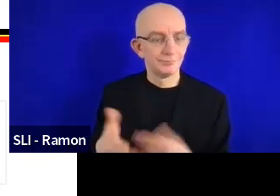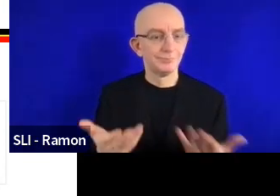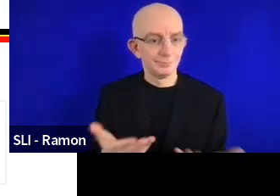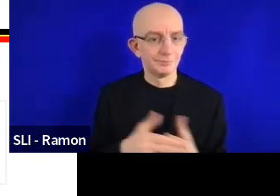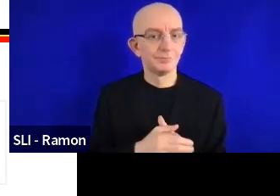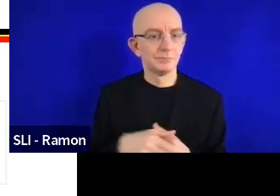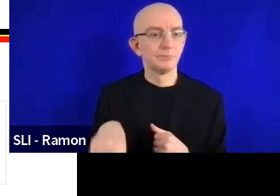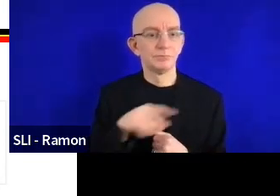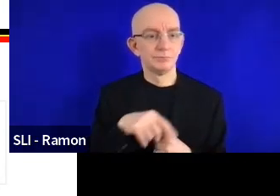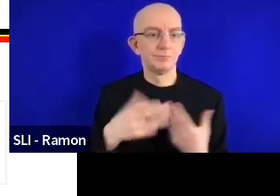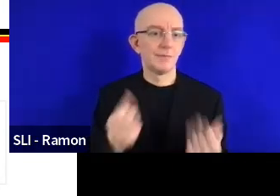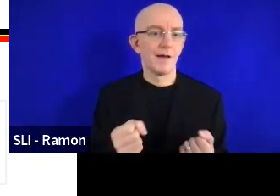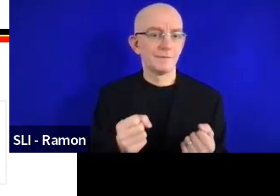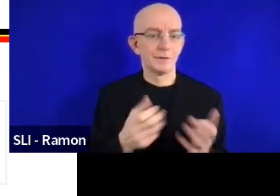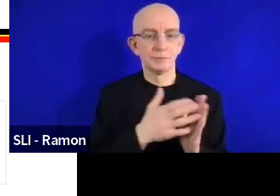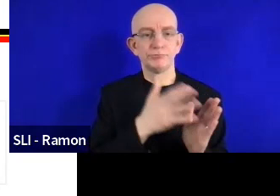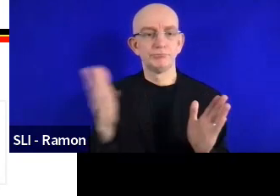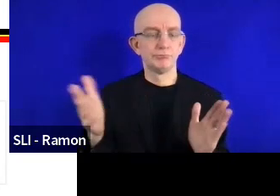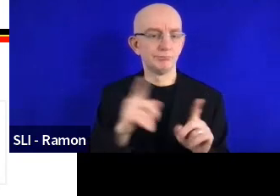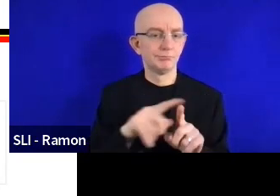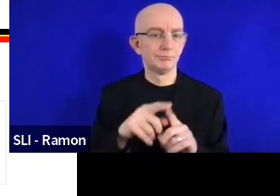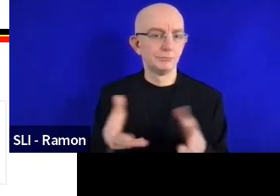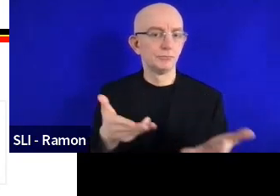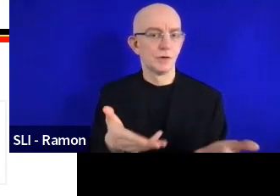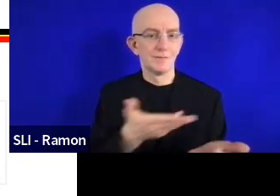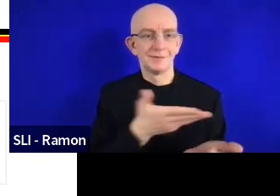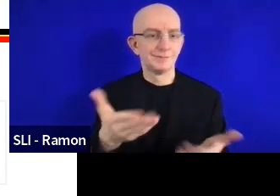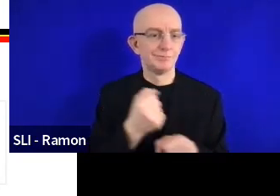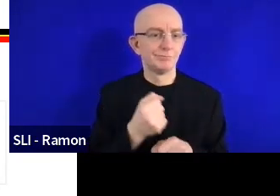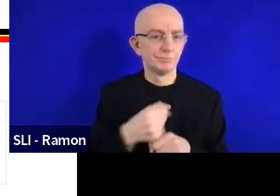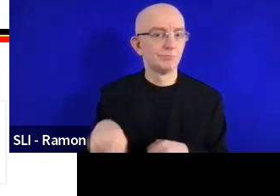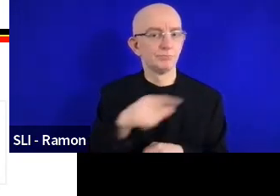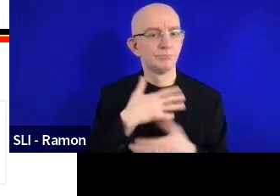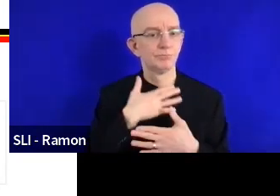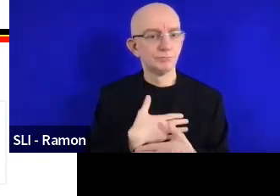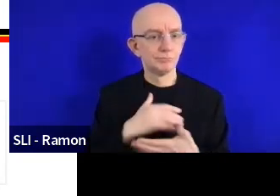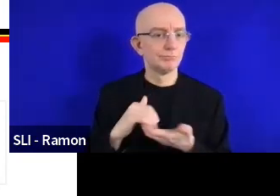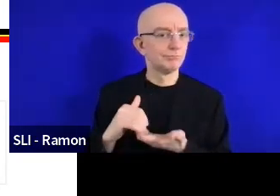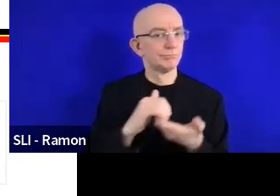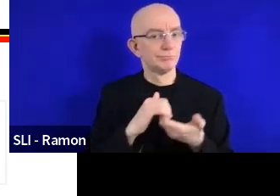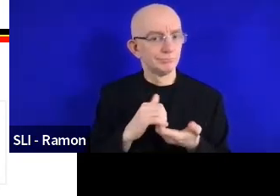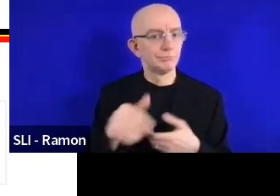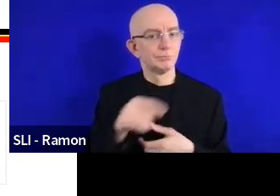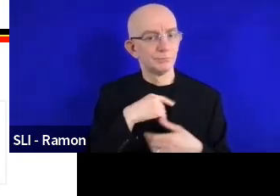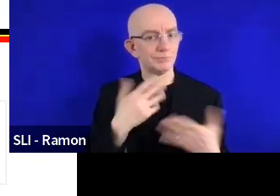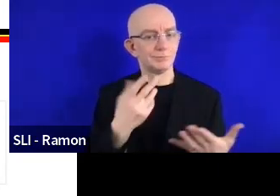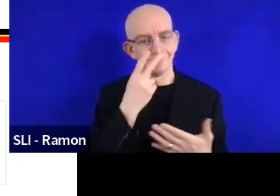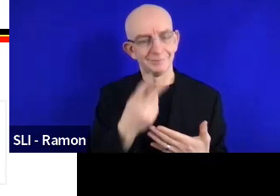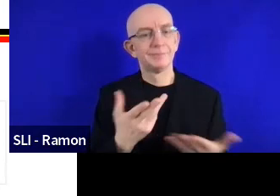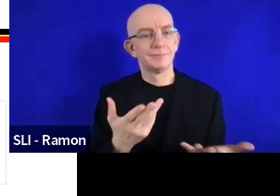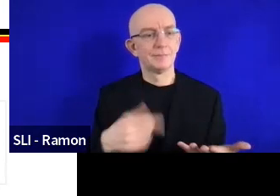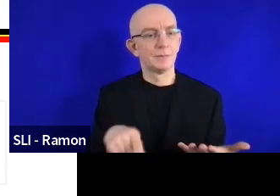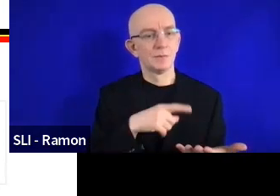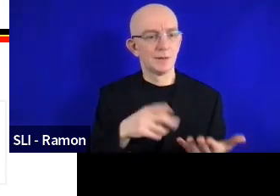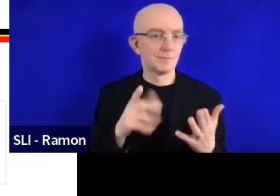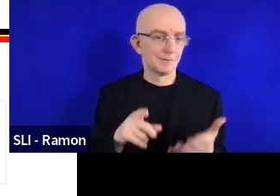technology for old age in terms of access to sanitary facilities like latrines